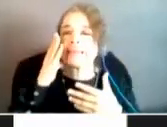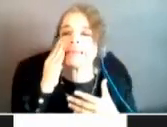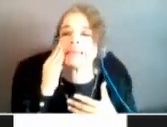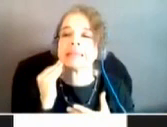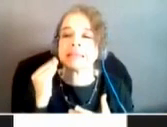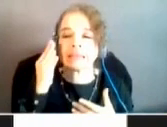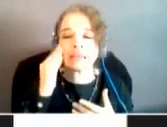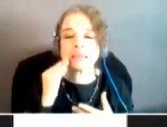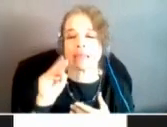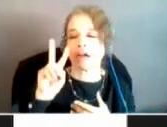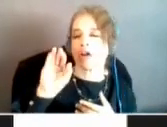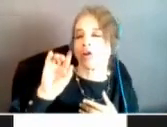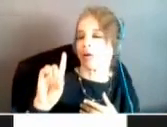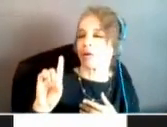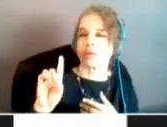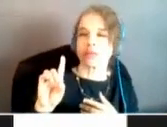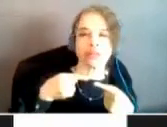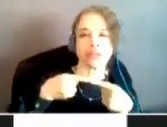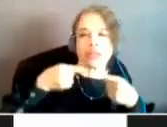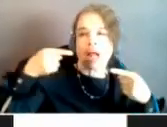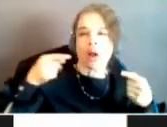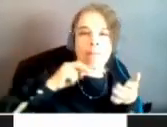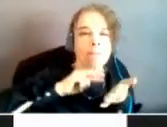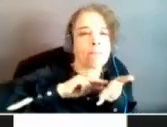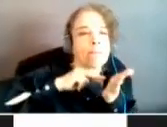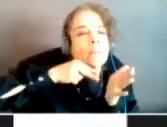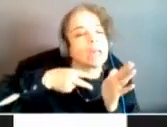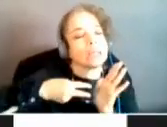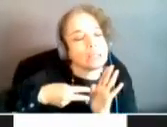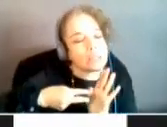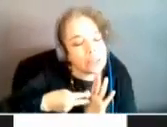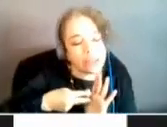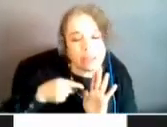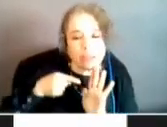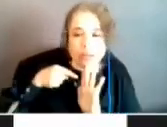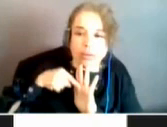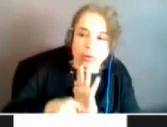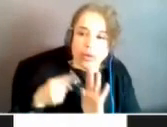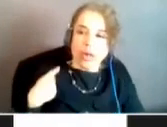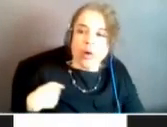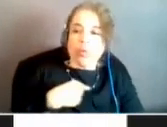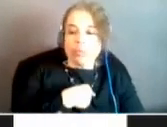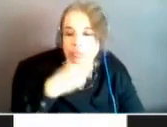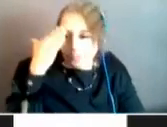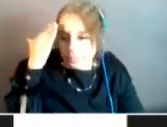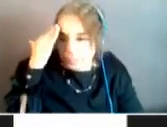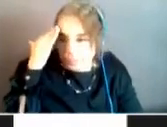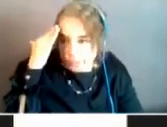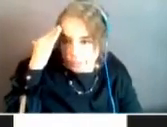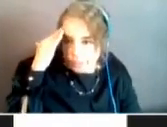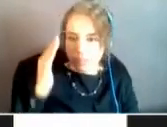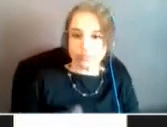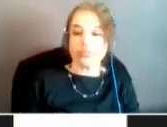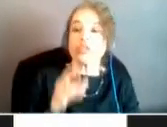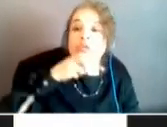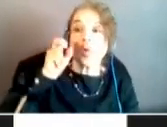the void, the very opposite of meaning, is so profound. And we know that